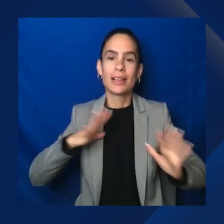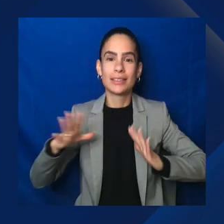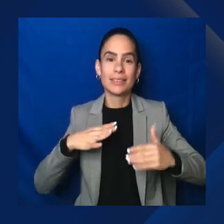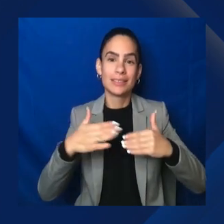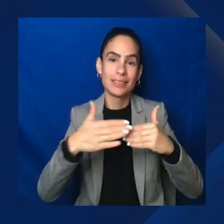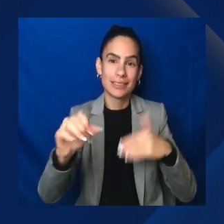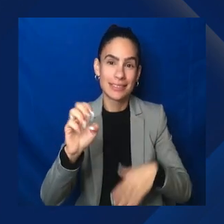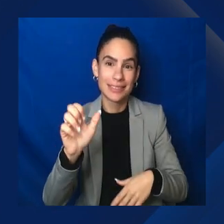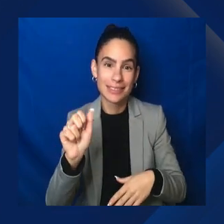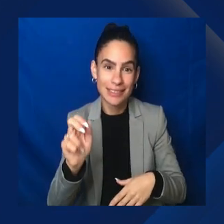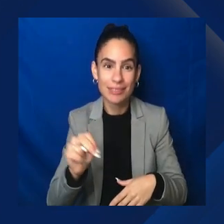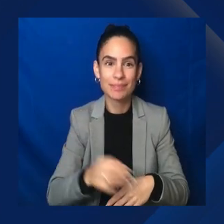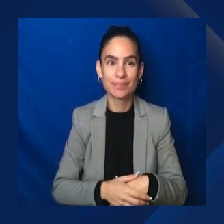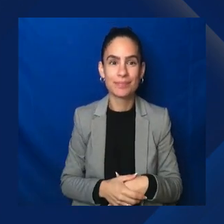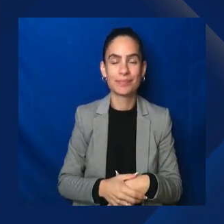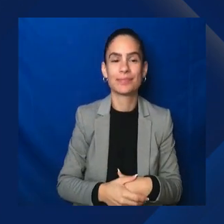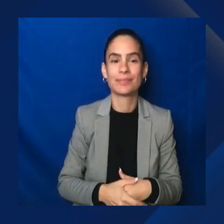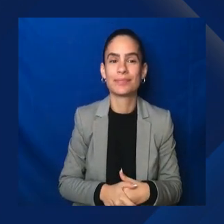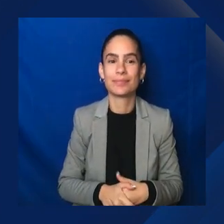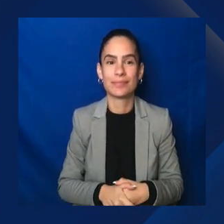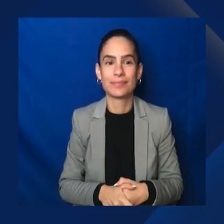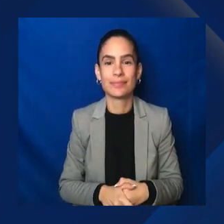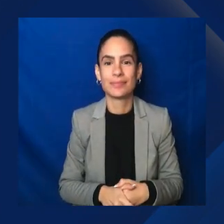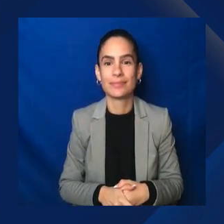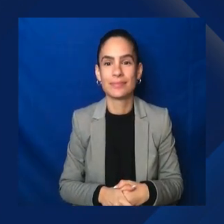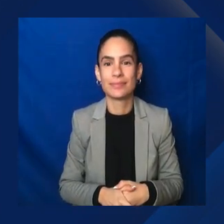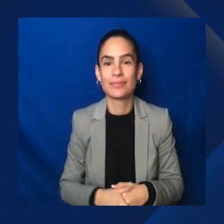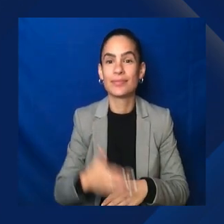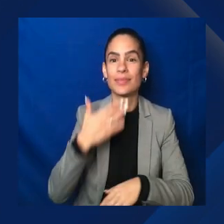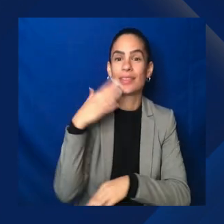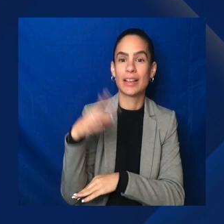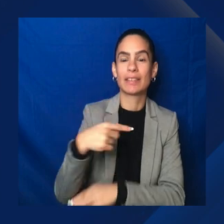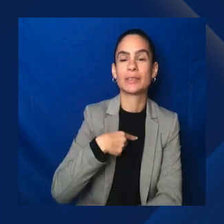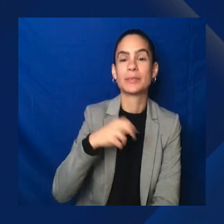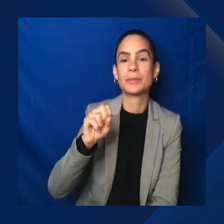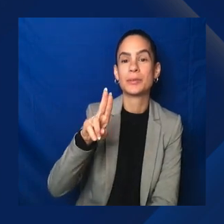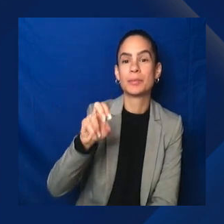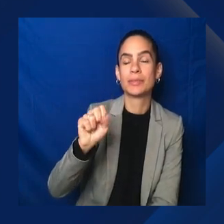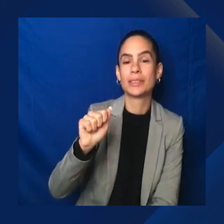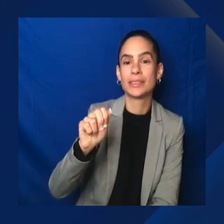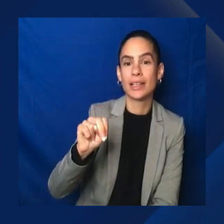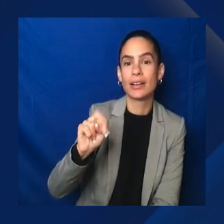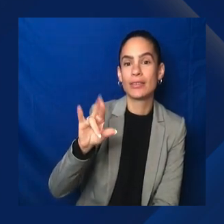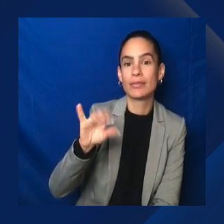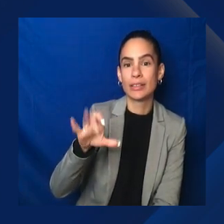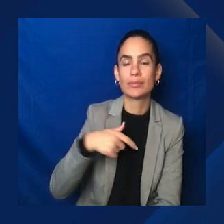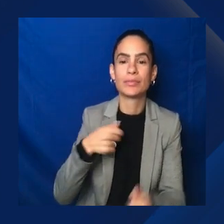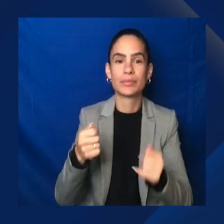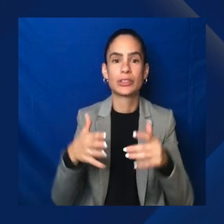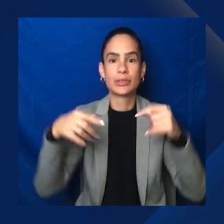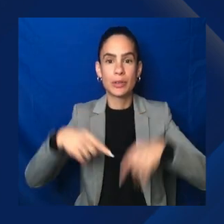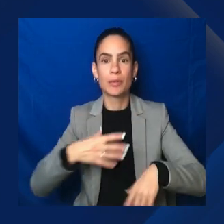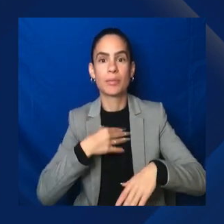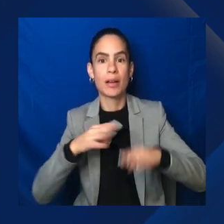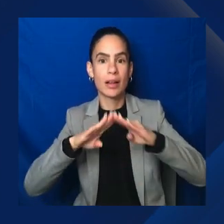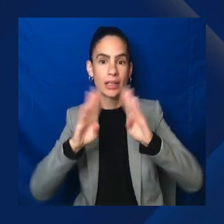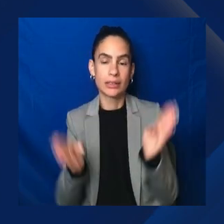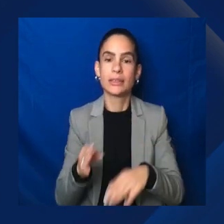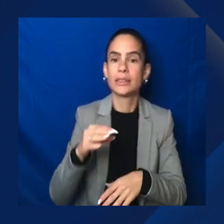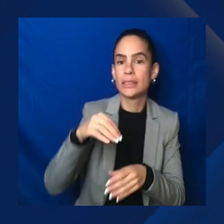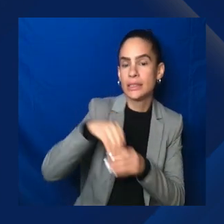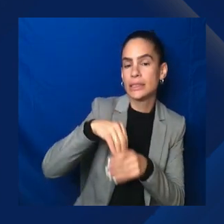Good afternoon. I'm Susan Rice, director of the White House Domestic Policy Council. When I was 12 years